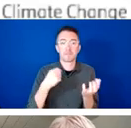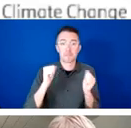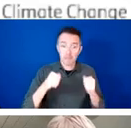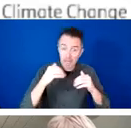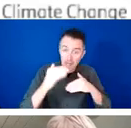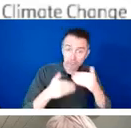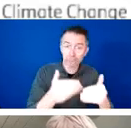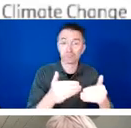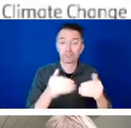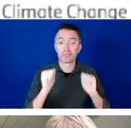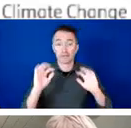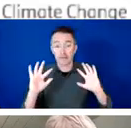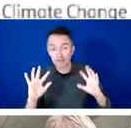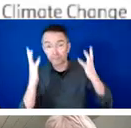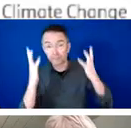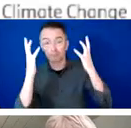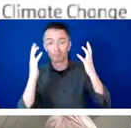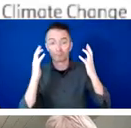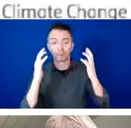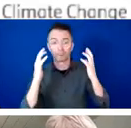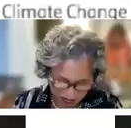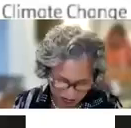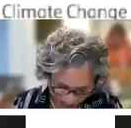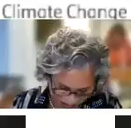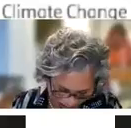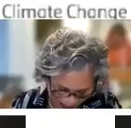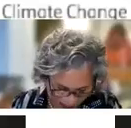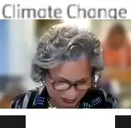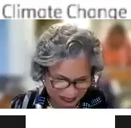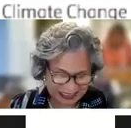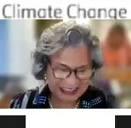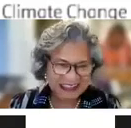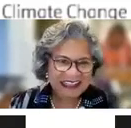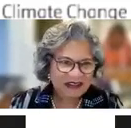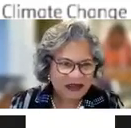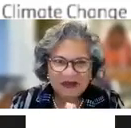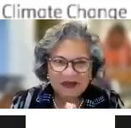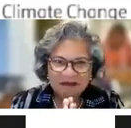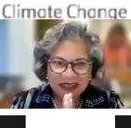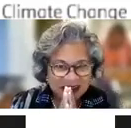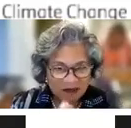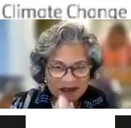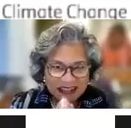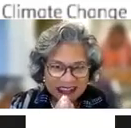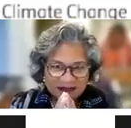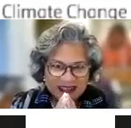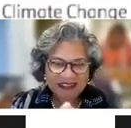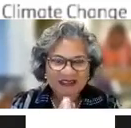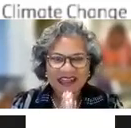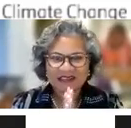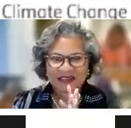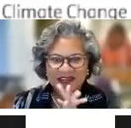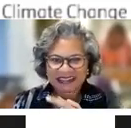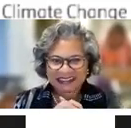Thank you. Thank you, Minister Morton. Powerful, powerful. Must not be victims